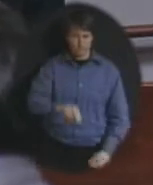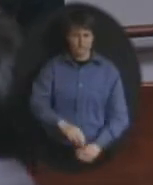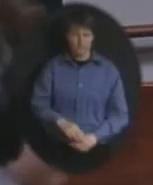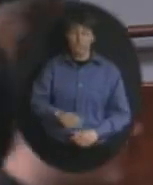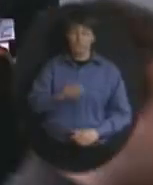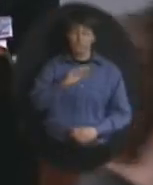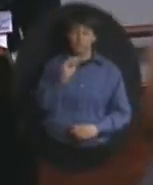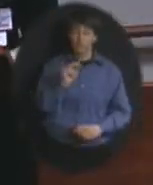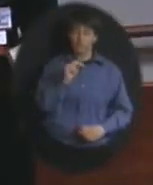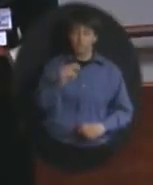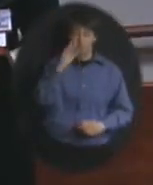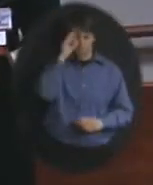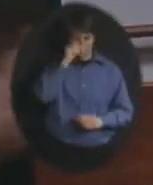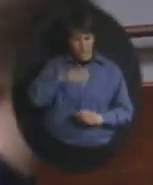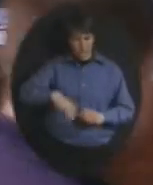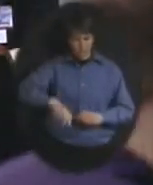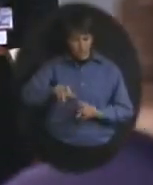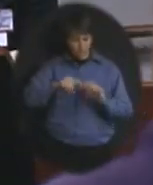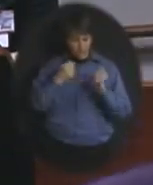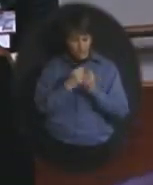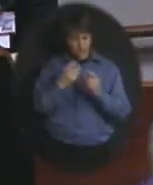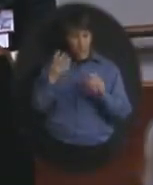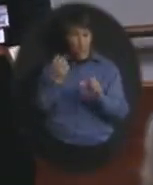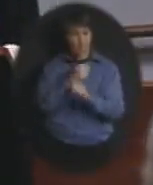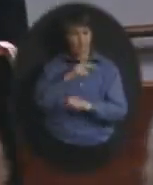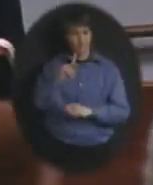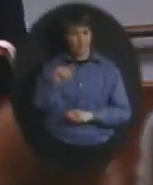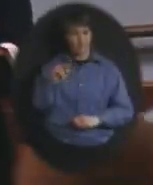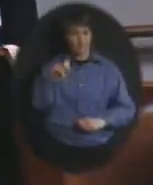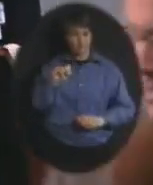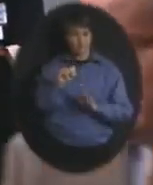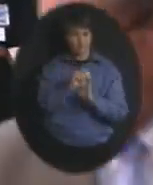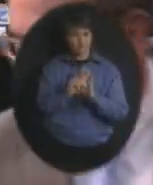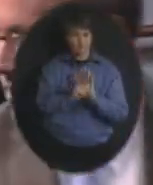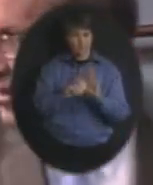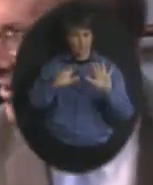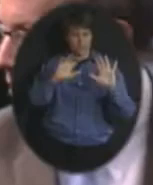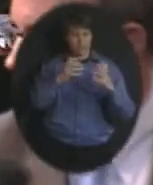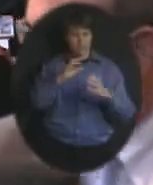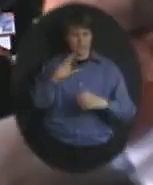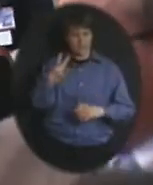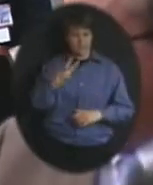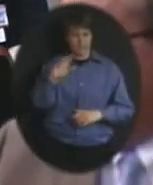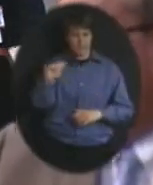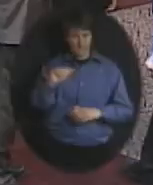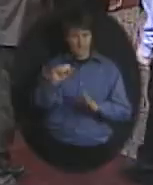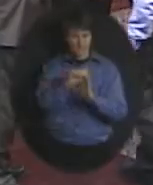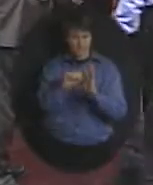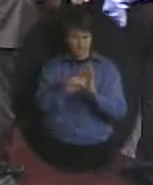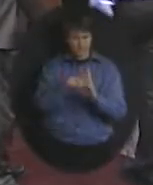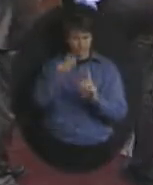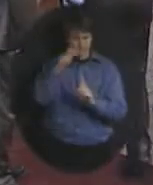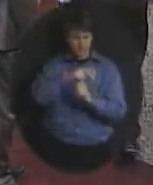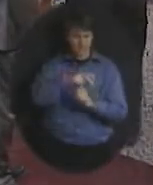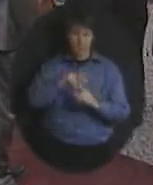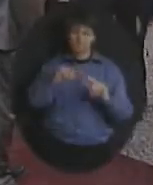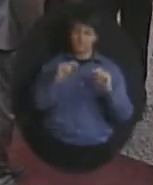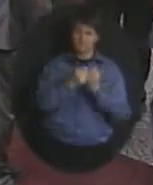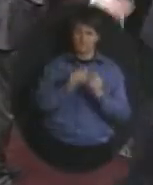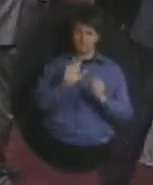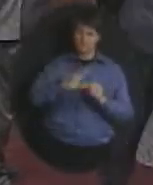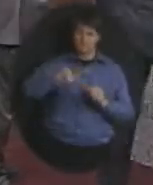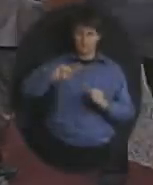The Olathe North Boys Bowling Team won the Kansas State Class 6A State Championship. This is the team's second title in a